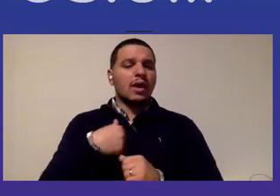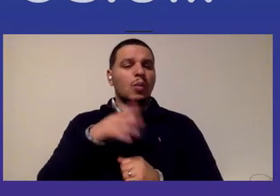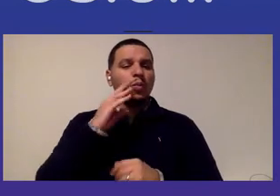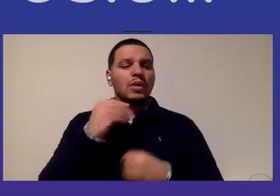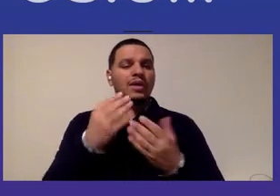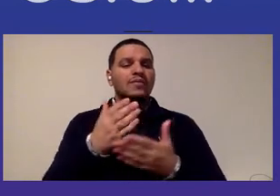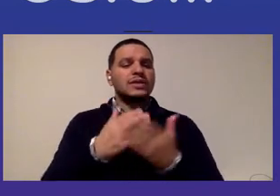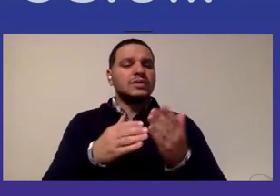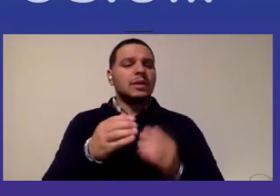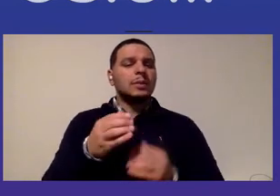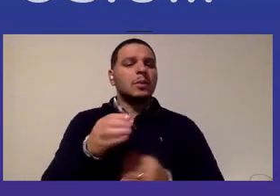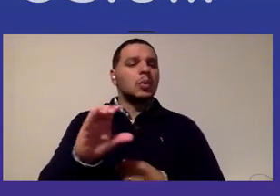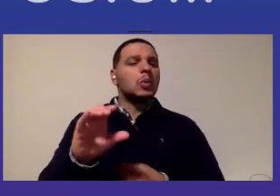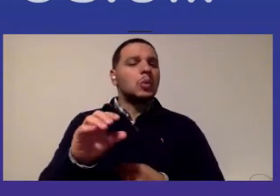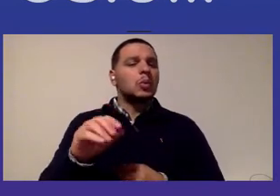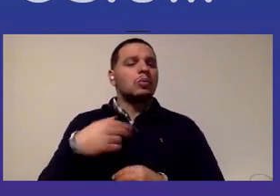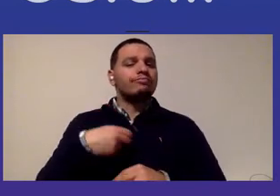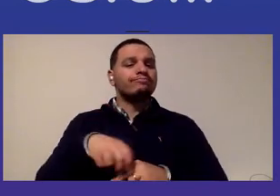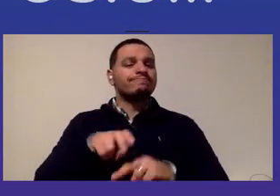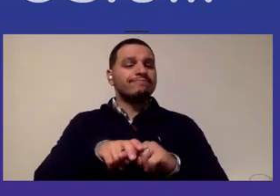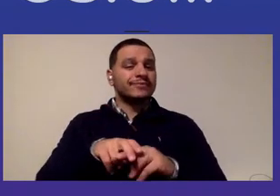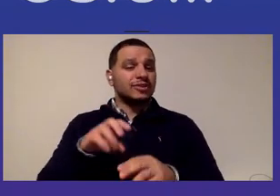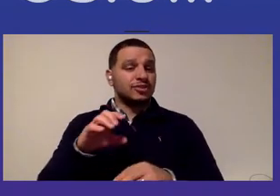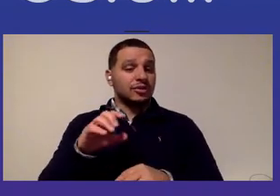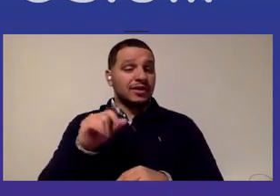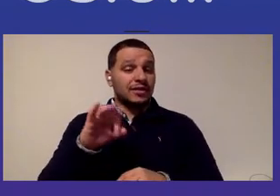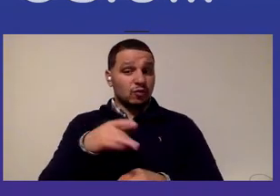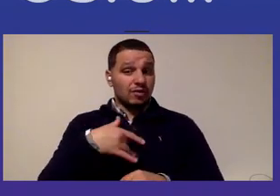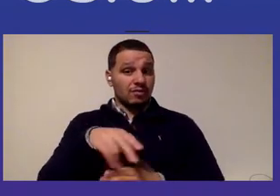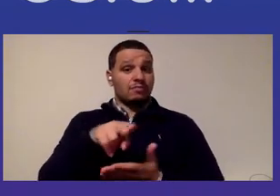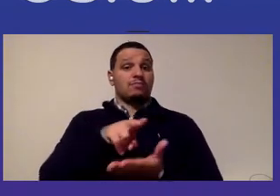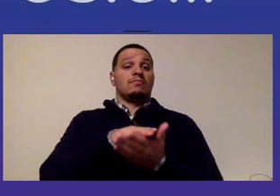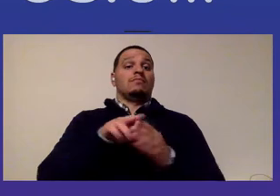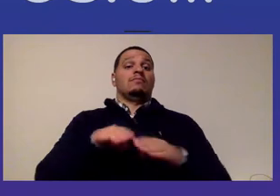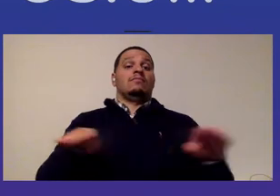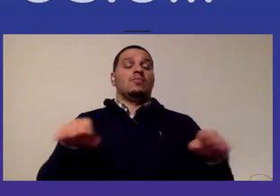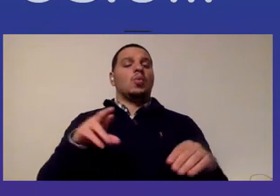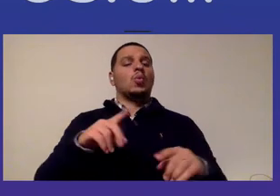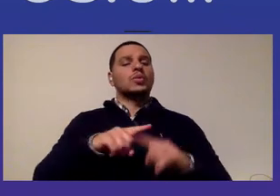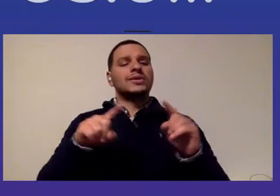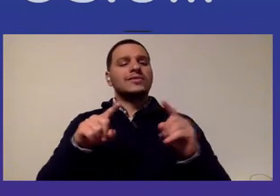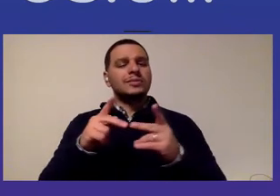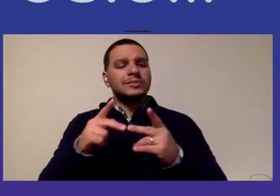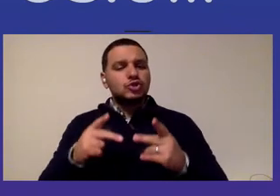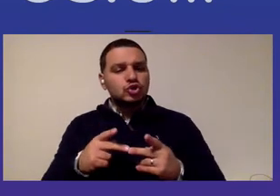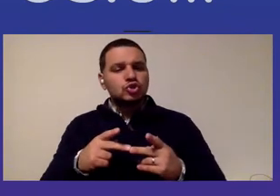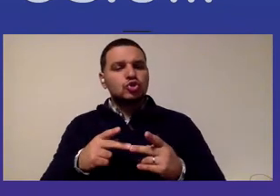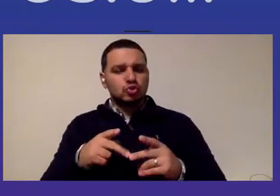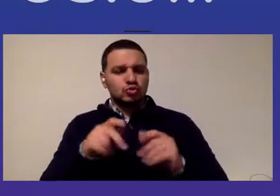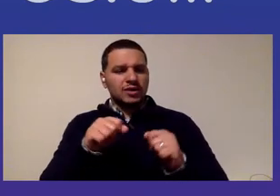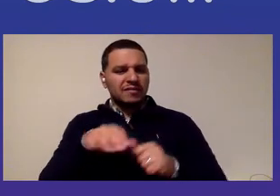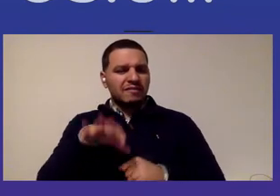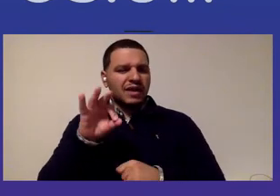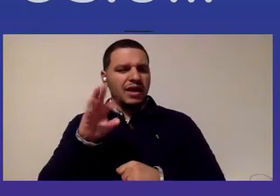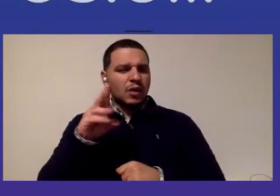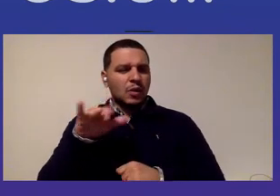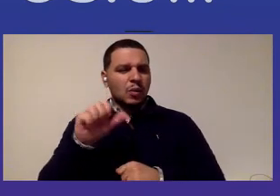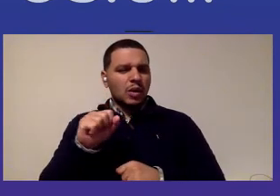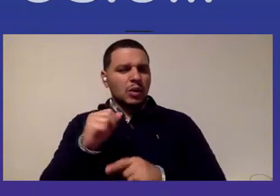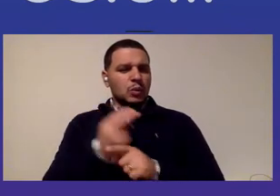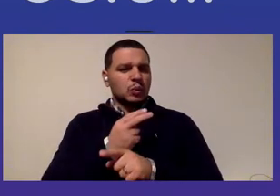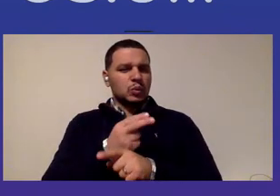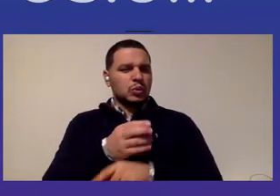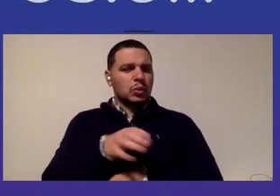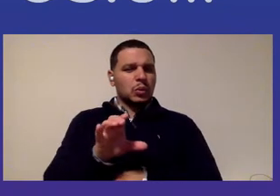from sitting in a chair, but if you're lying down or in some other configuration in space, you can find ways to use these cues and